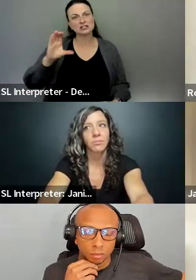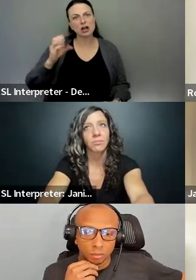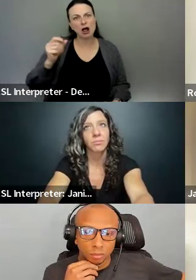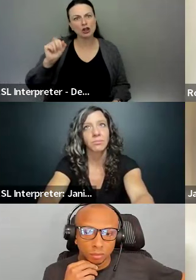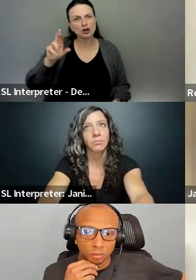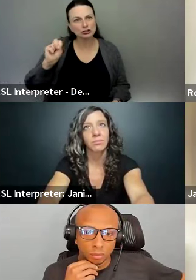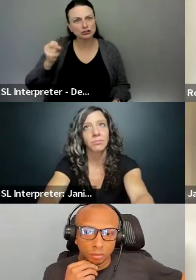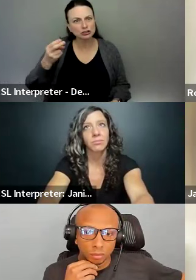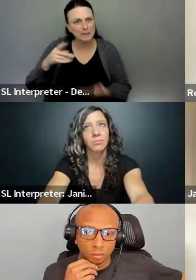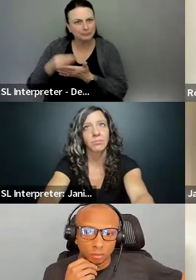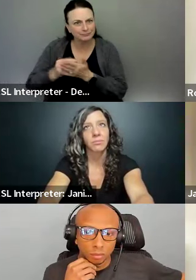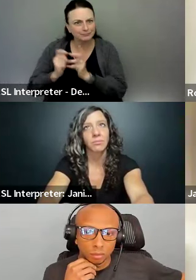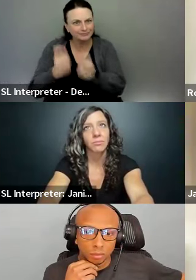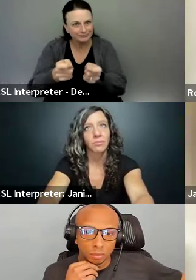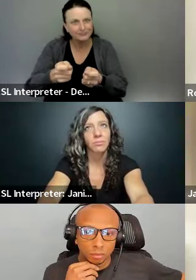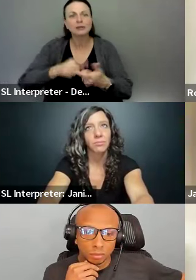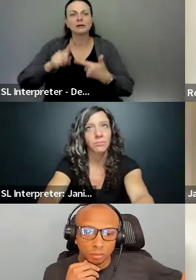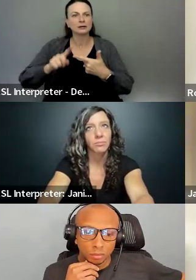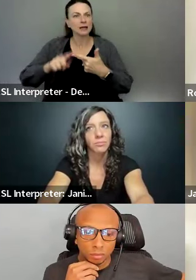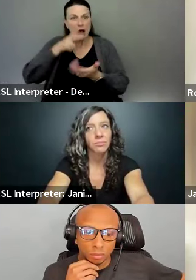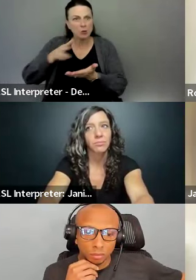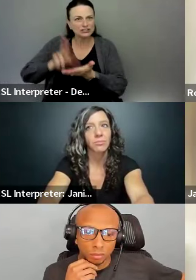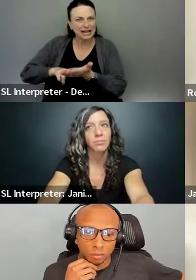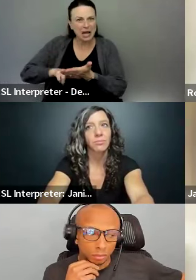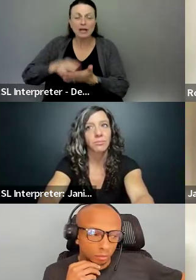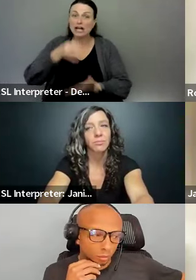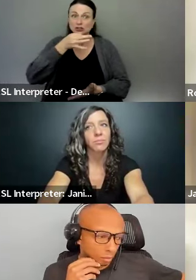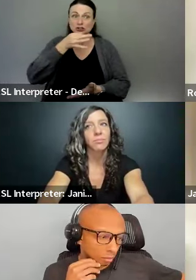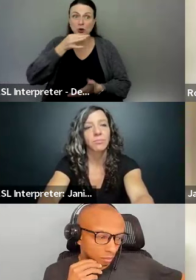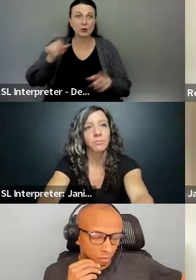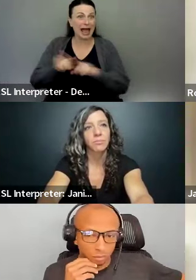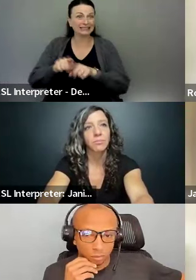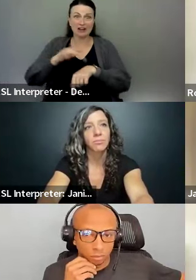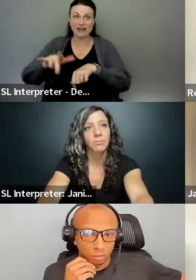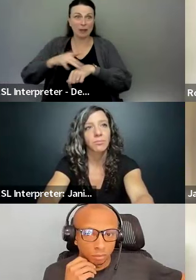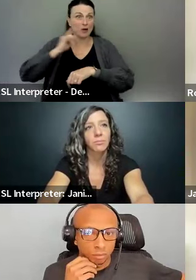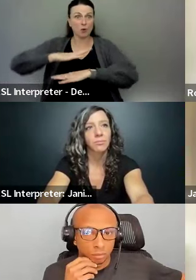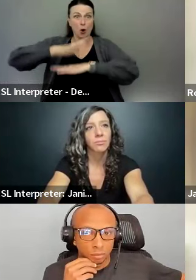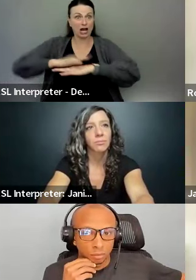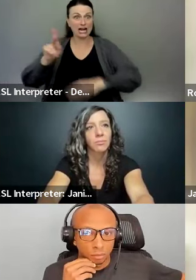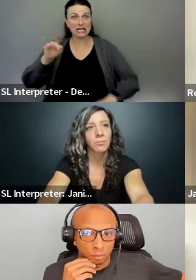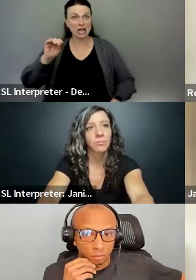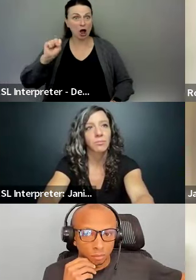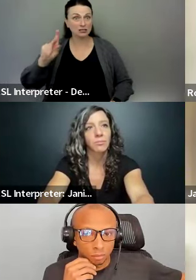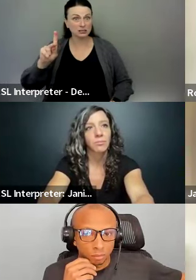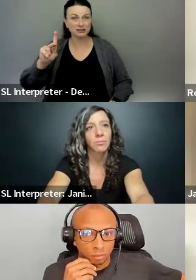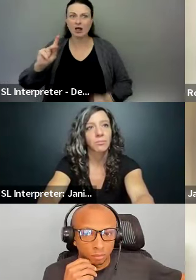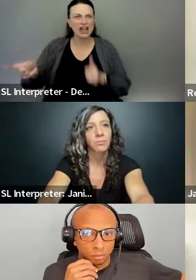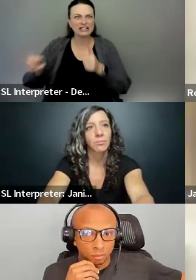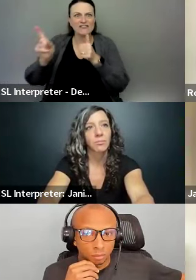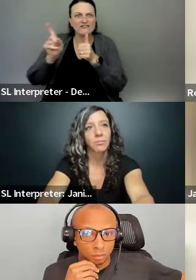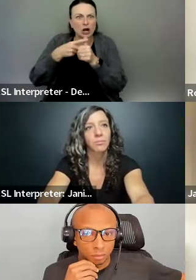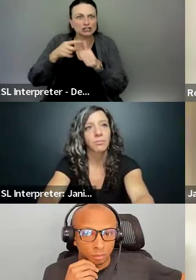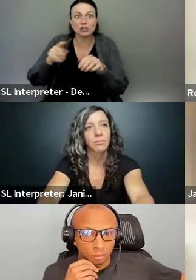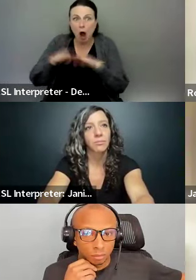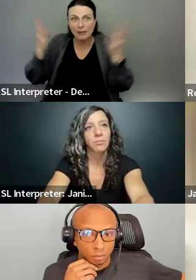will I will sign us up as soon as the kiosk is available. That's a first come, first serve. So I'm looking out for that. So as soon